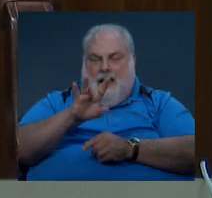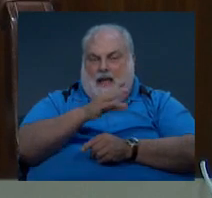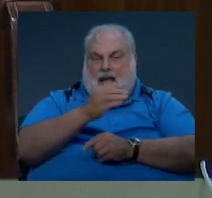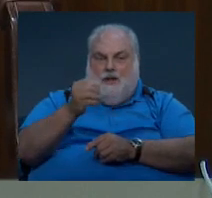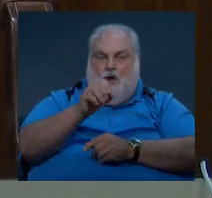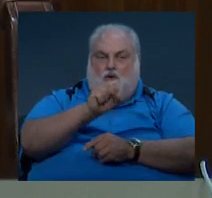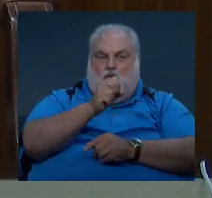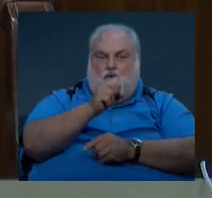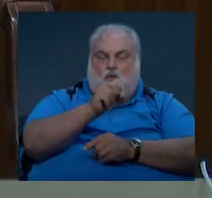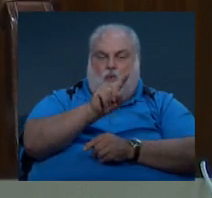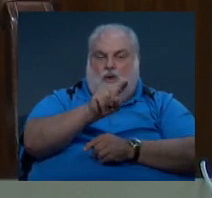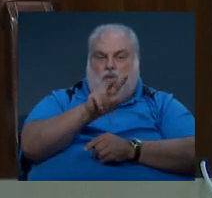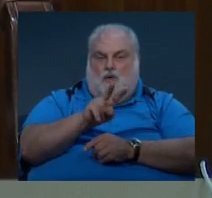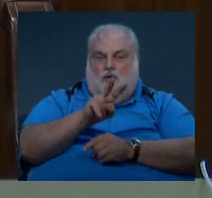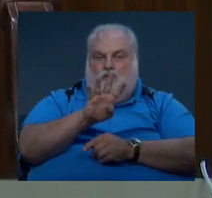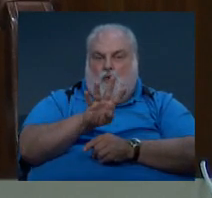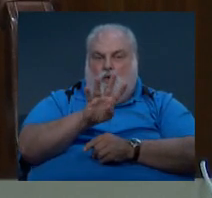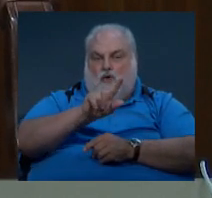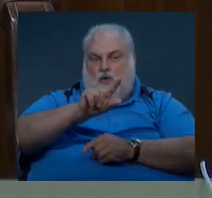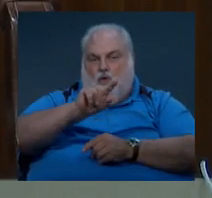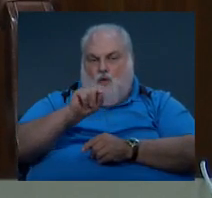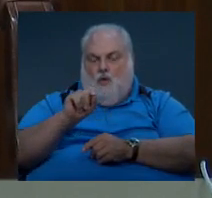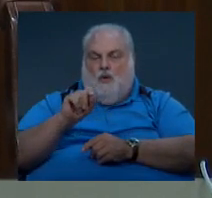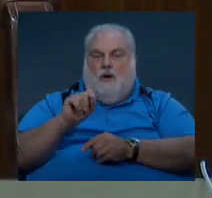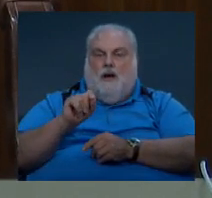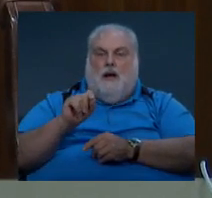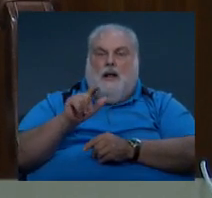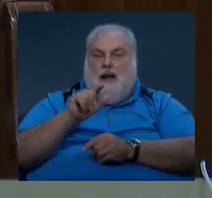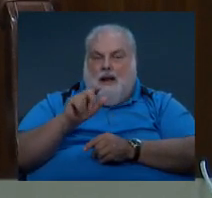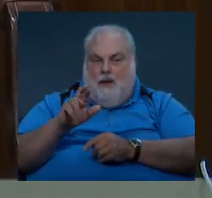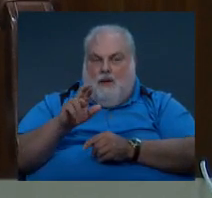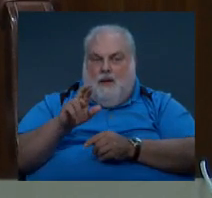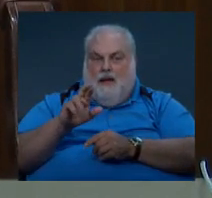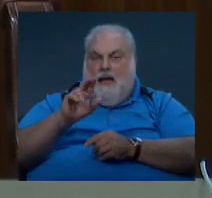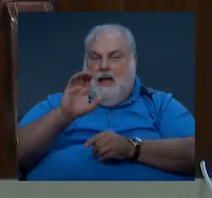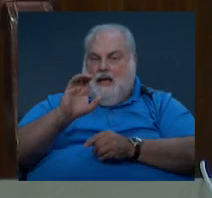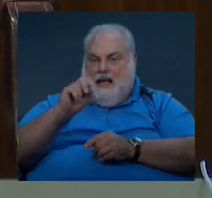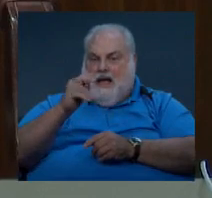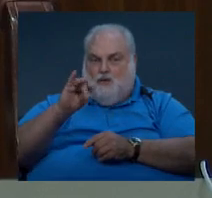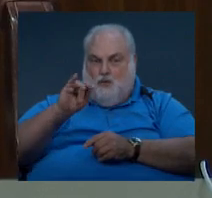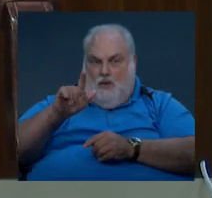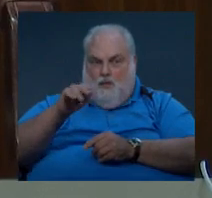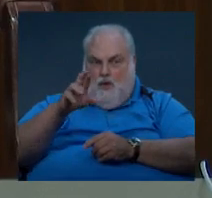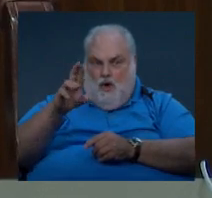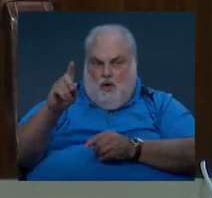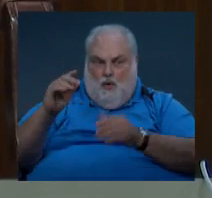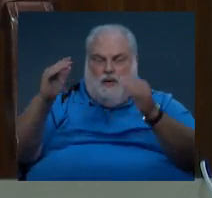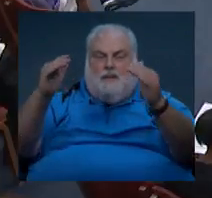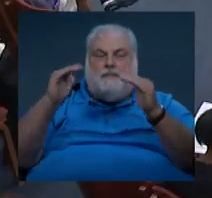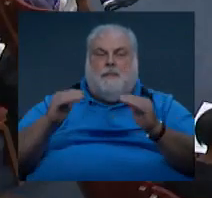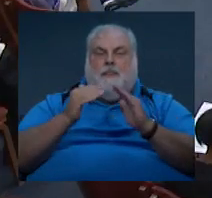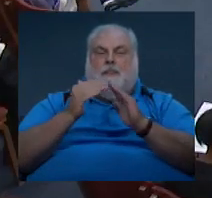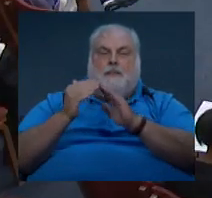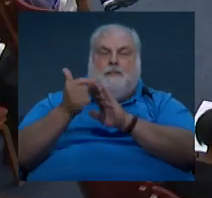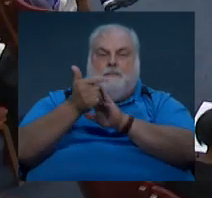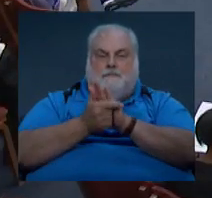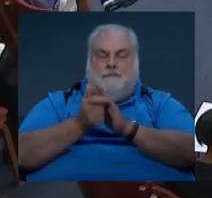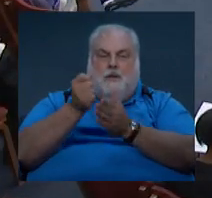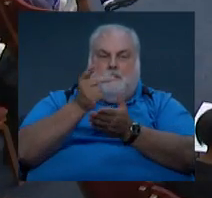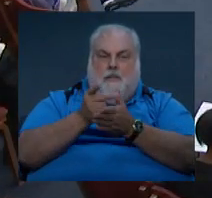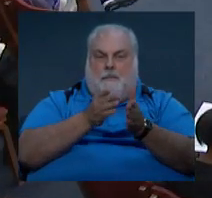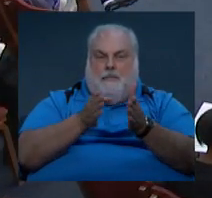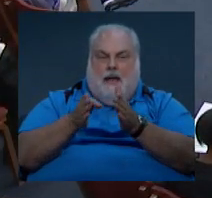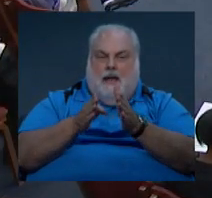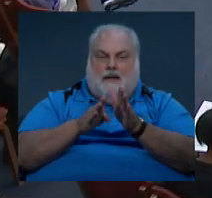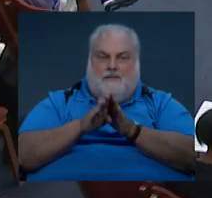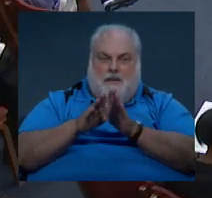12,420 Cantrell Road, Little Rock, Arkansas, amending the official zoning map of the city of Little Rock, Arkansas, and for the purposes, an ordinance to approve a plan